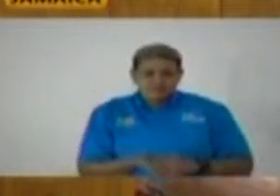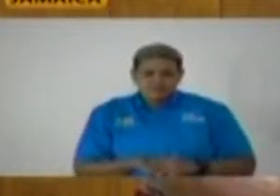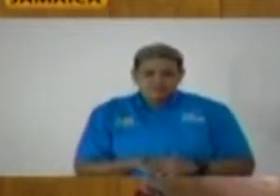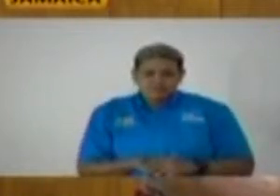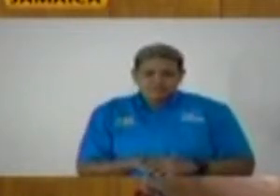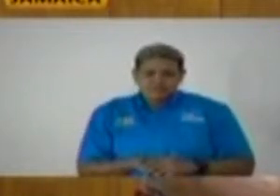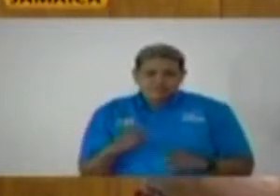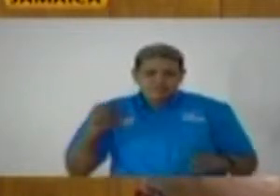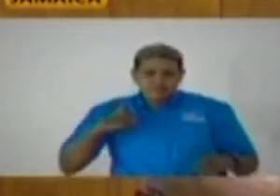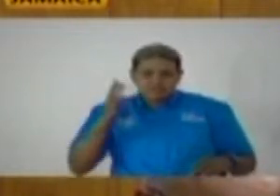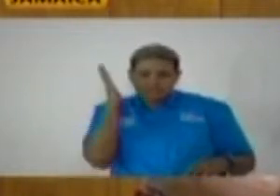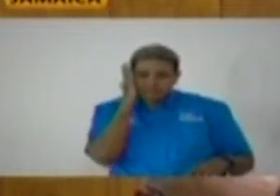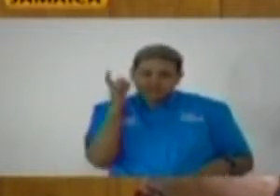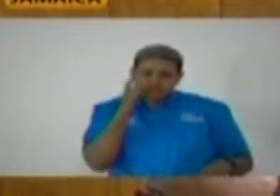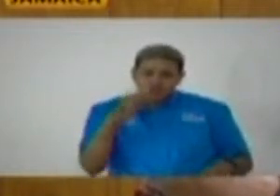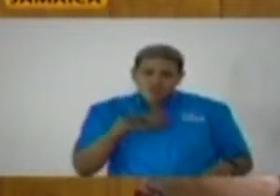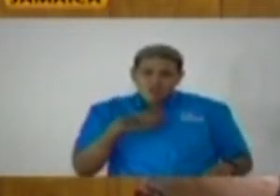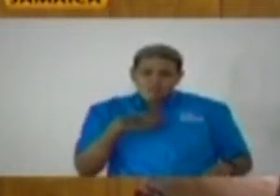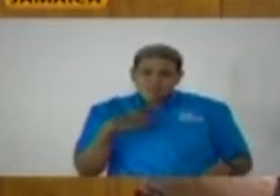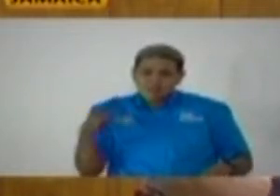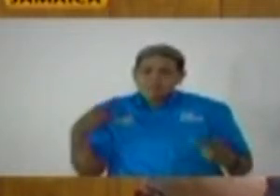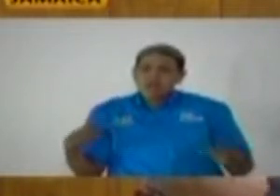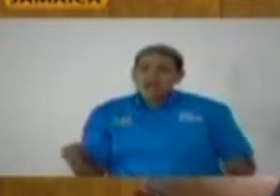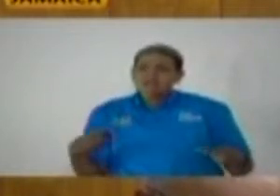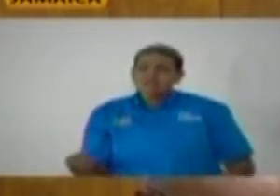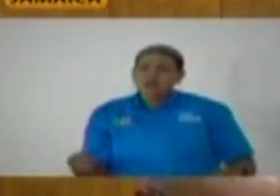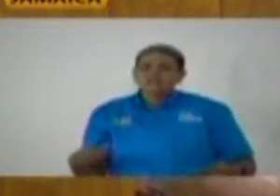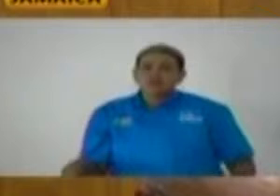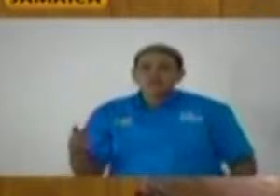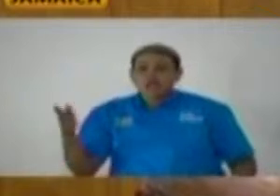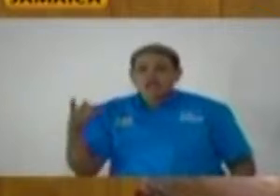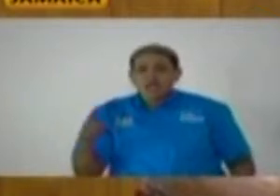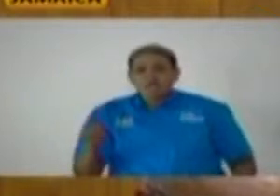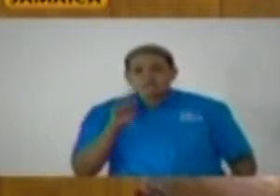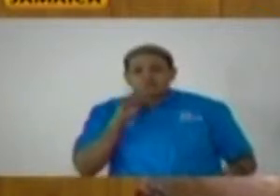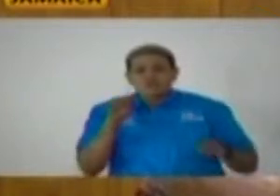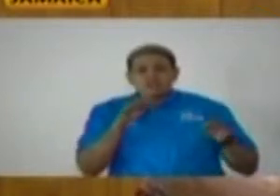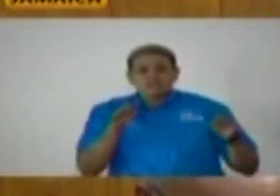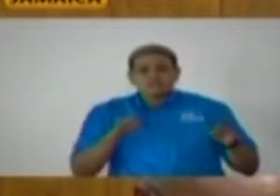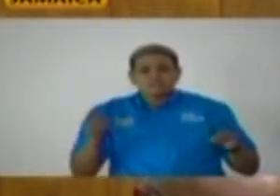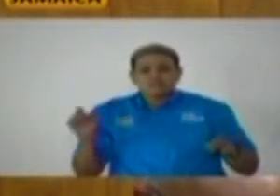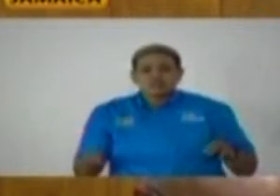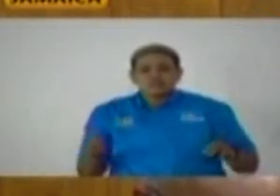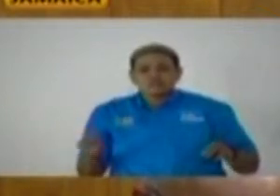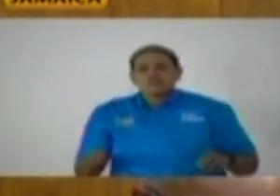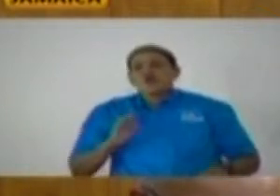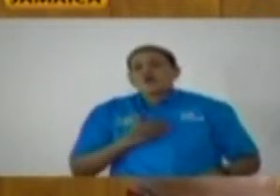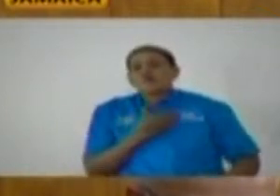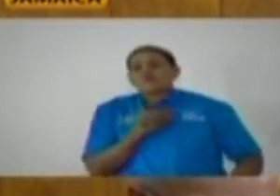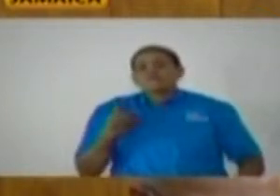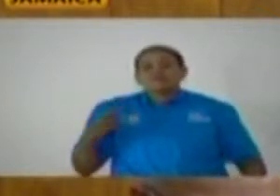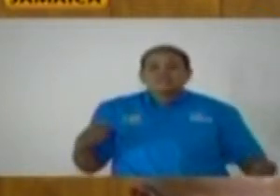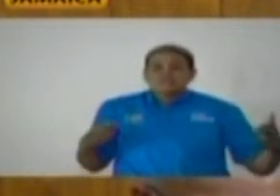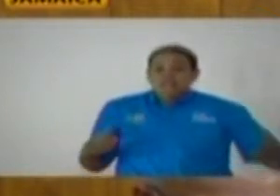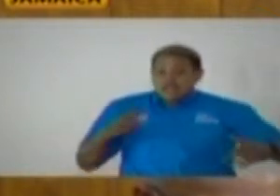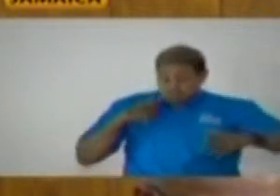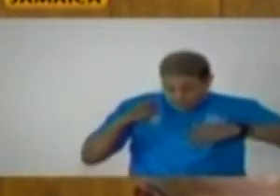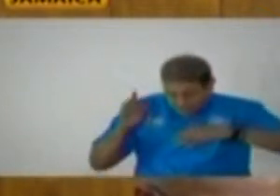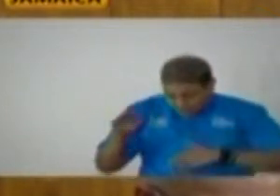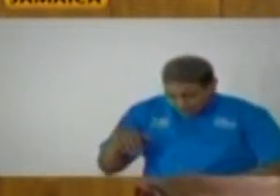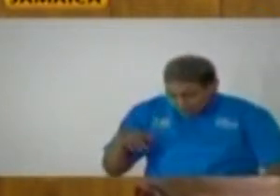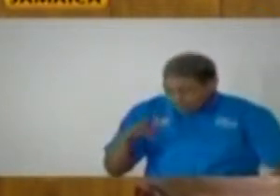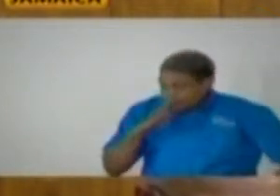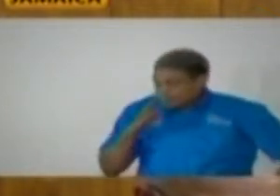that we have residents who complain about them. And it really highlights the need, and our colleague on this side has been